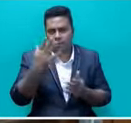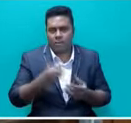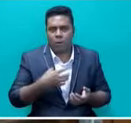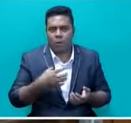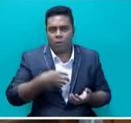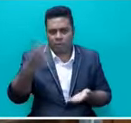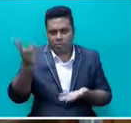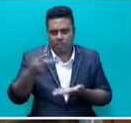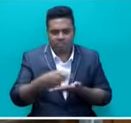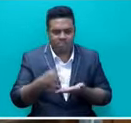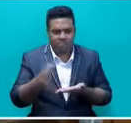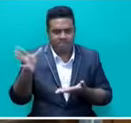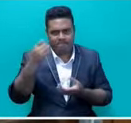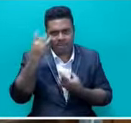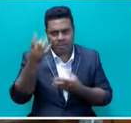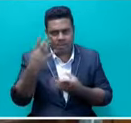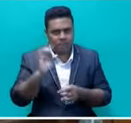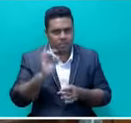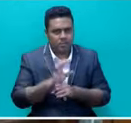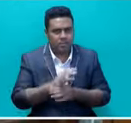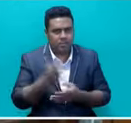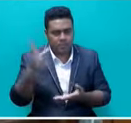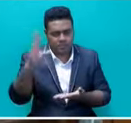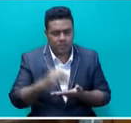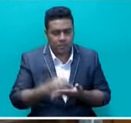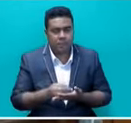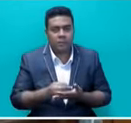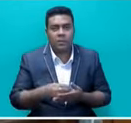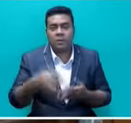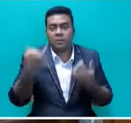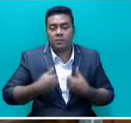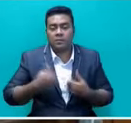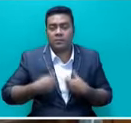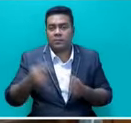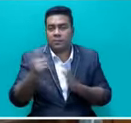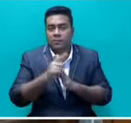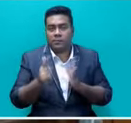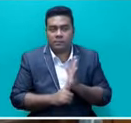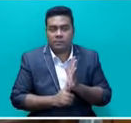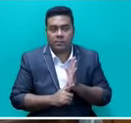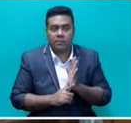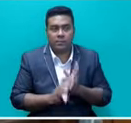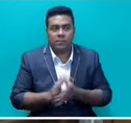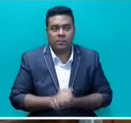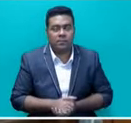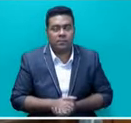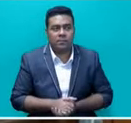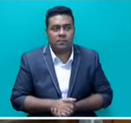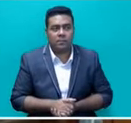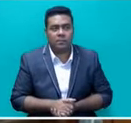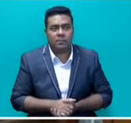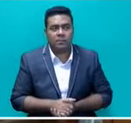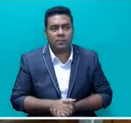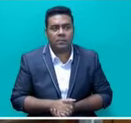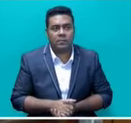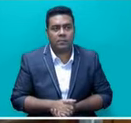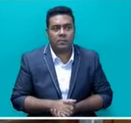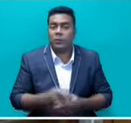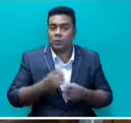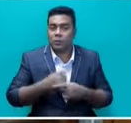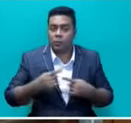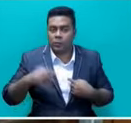We might have understood better, the implications of this law. So I think we need